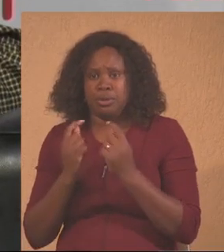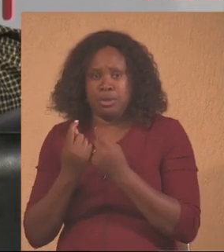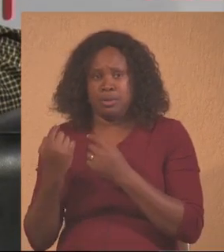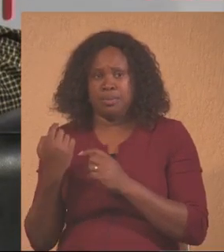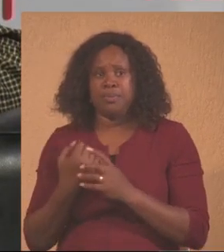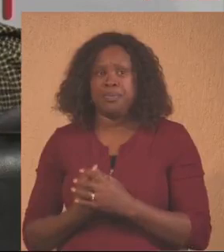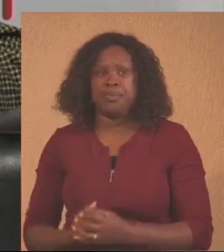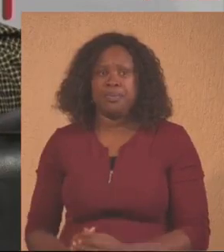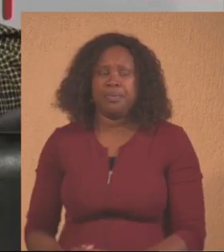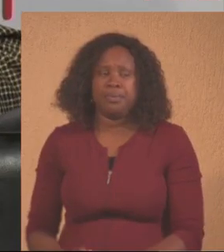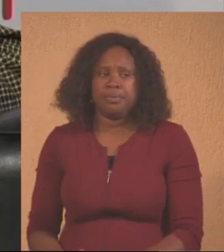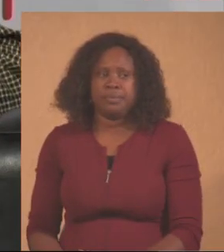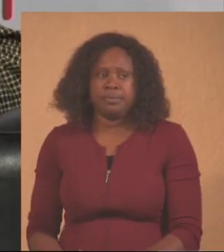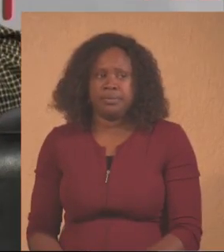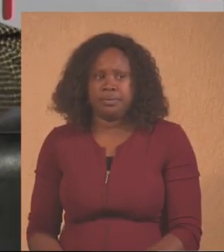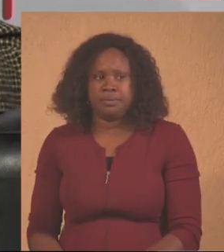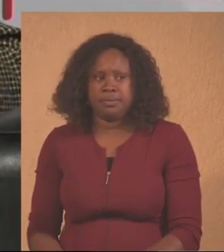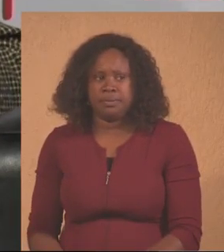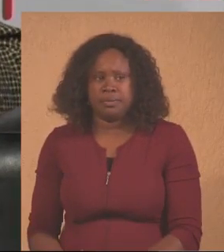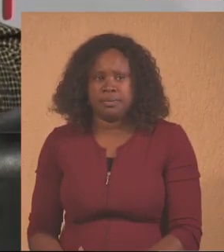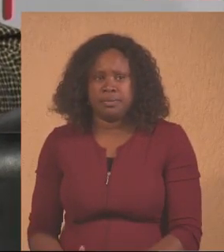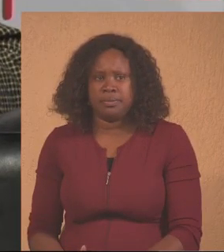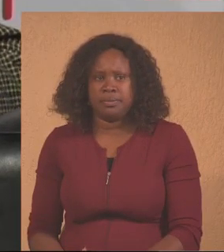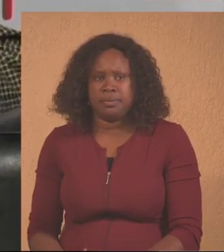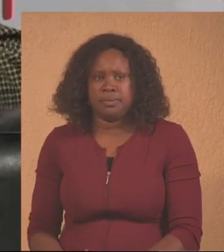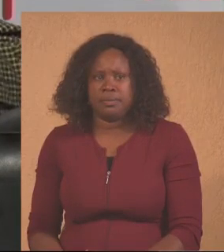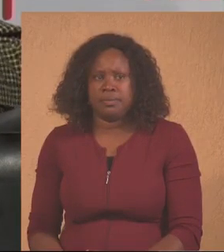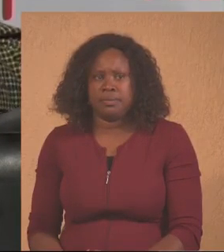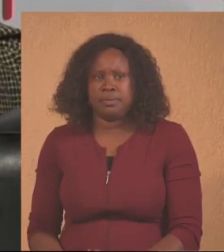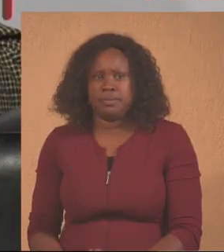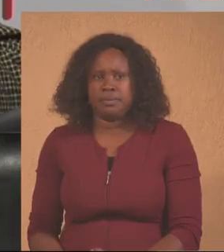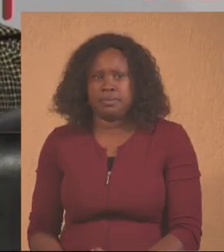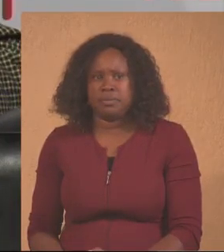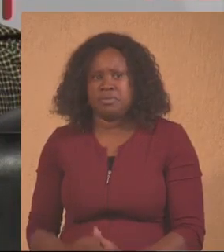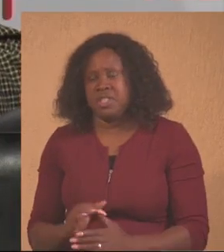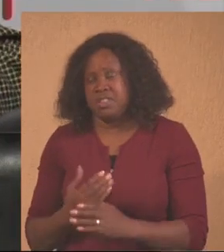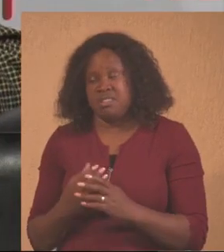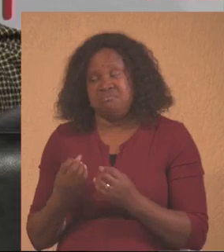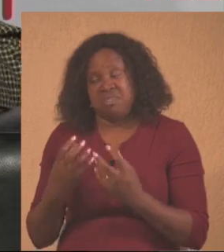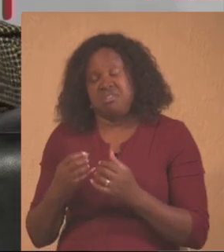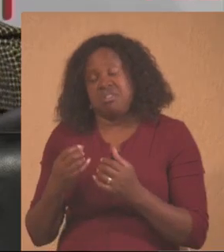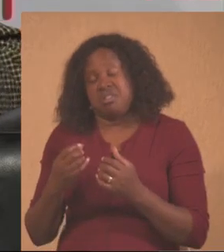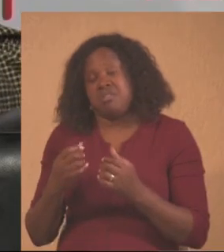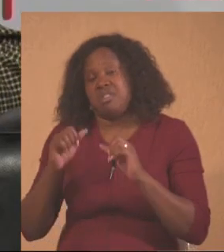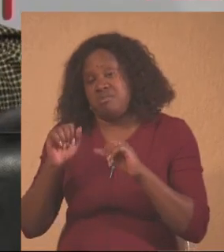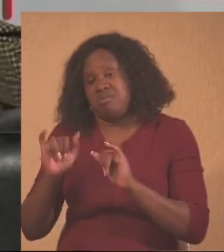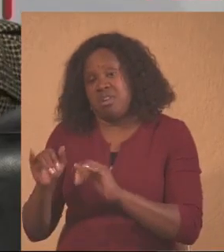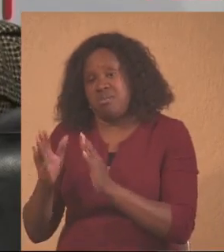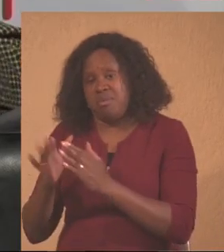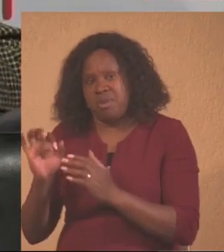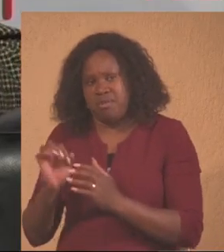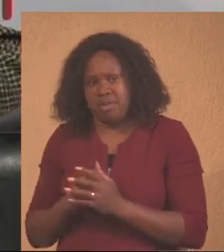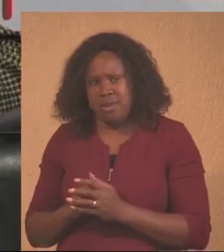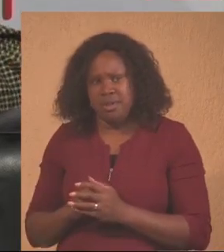Not either to say, otherwise many should have been at their houses. They come back, others are coming